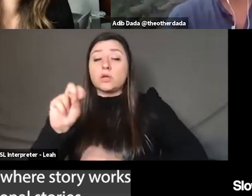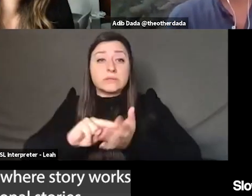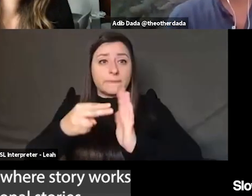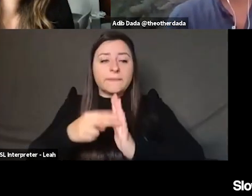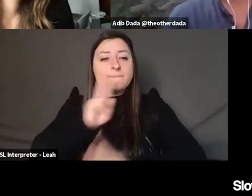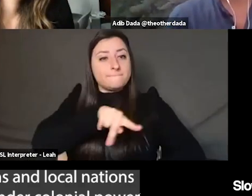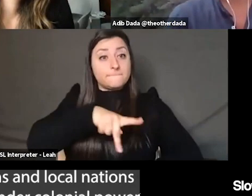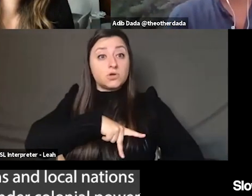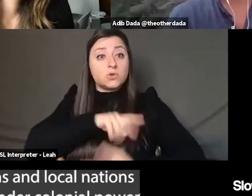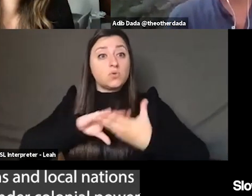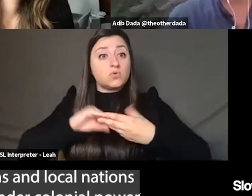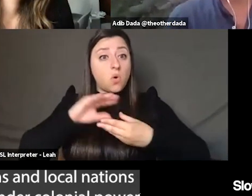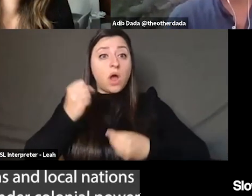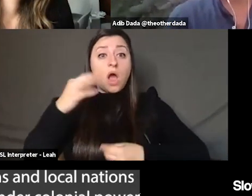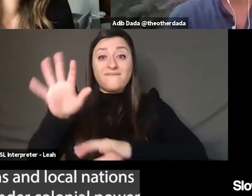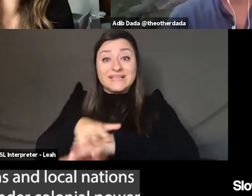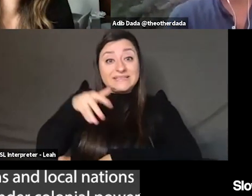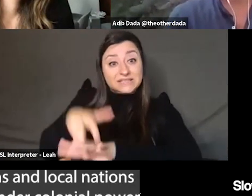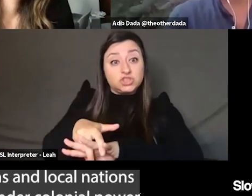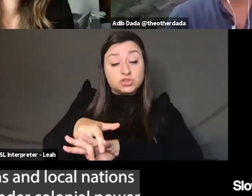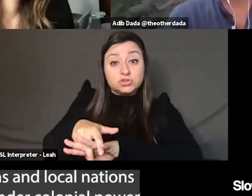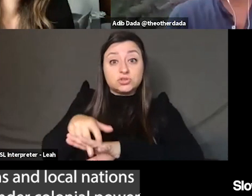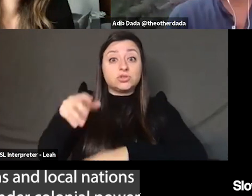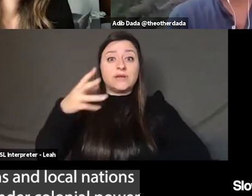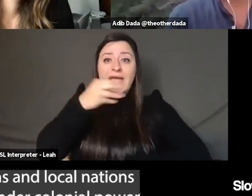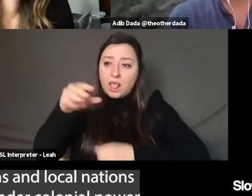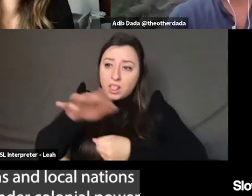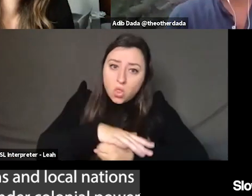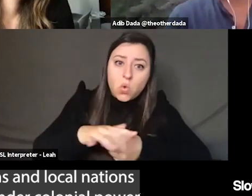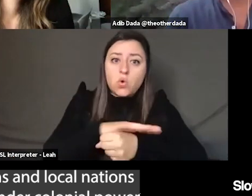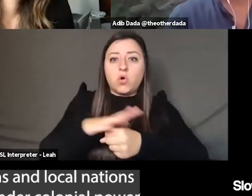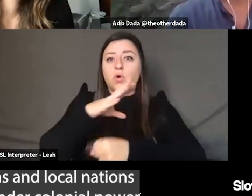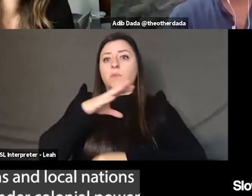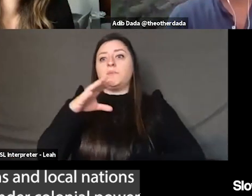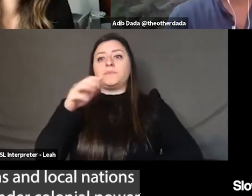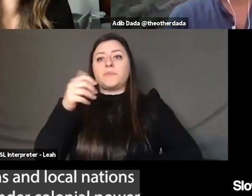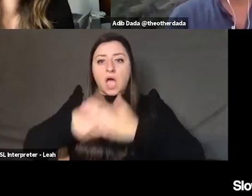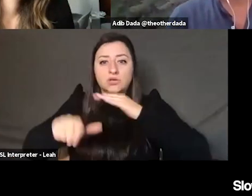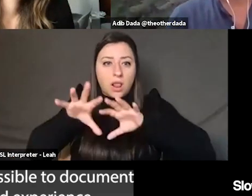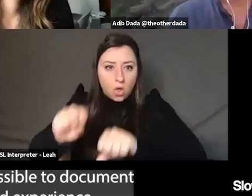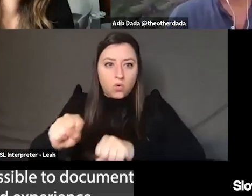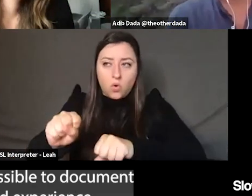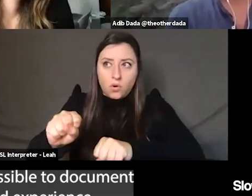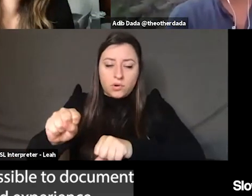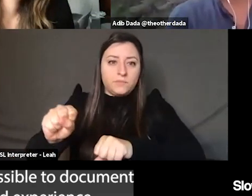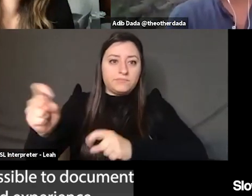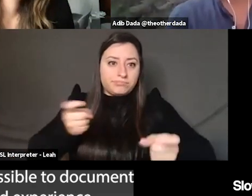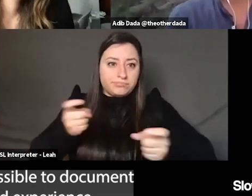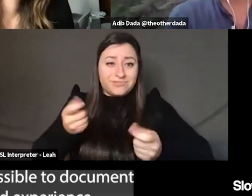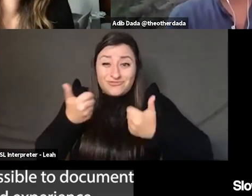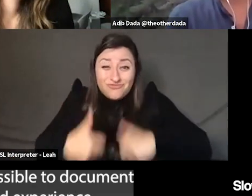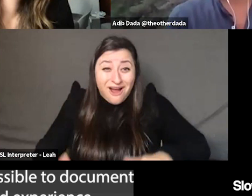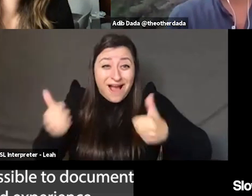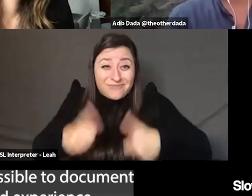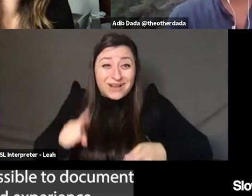personal stories of indigenous nations and local nations and native nations under colonial power to try as much as